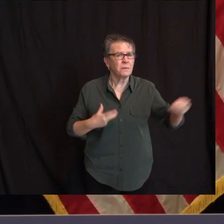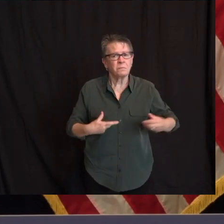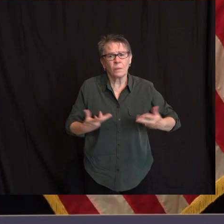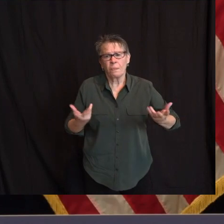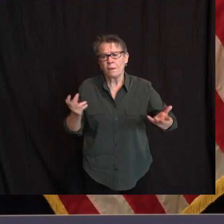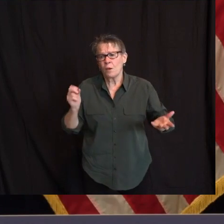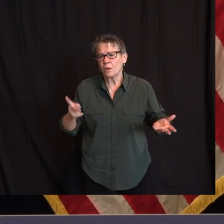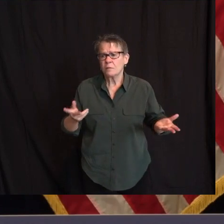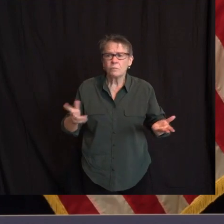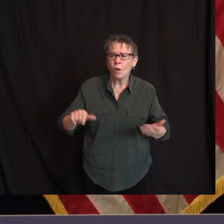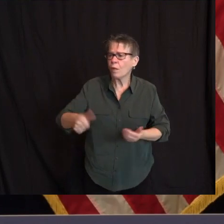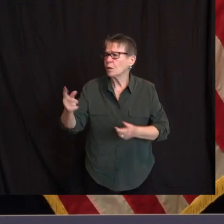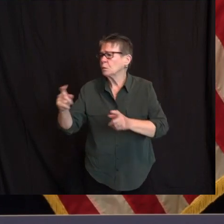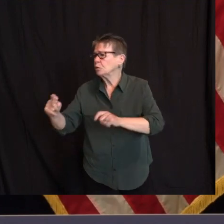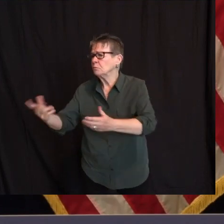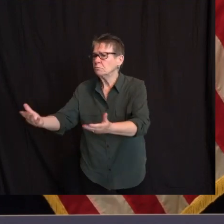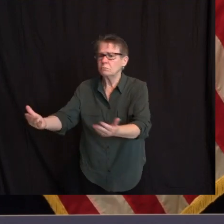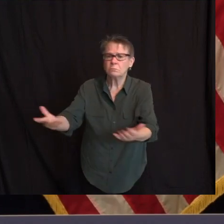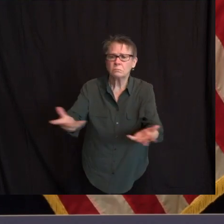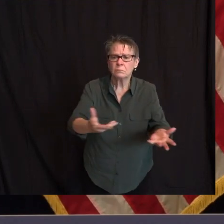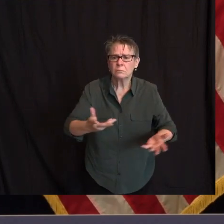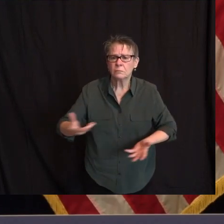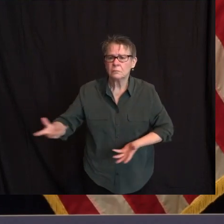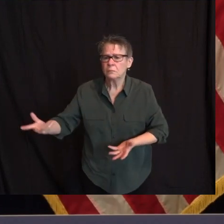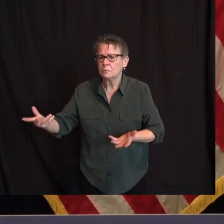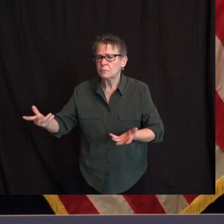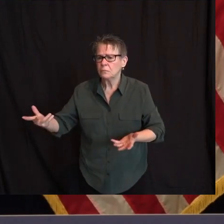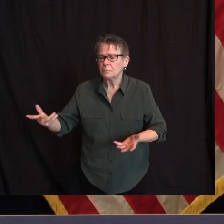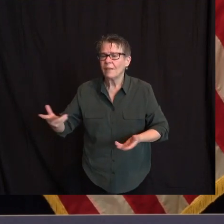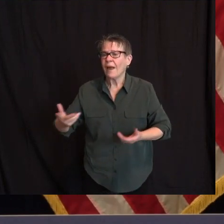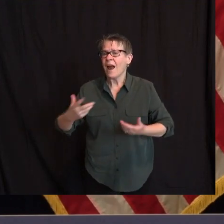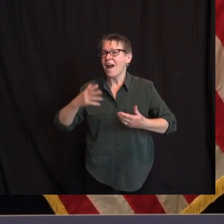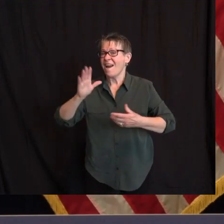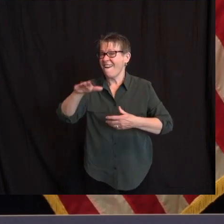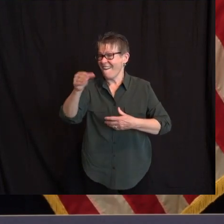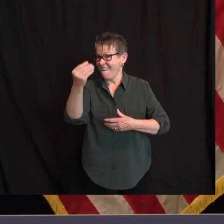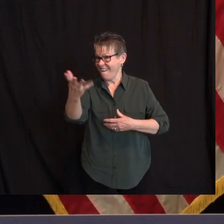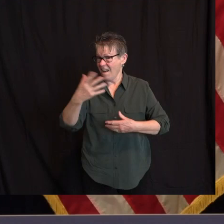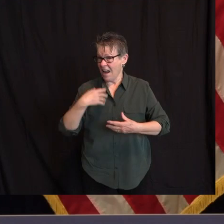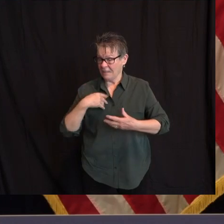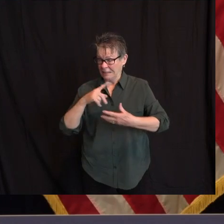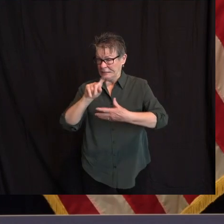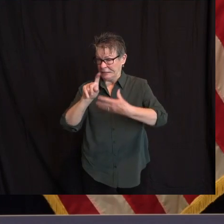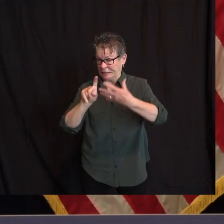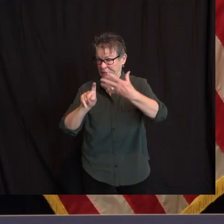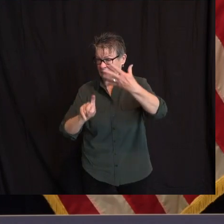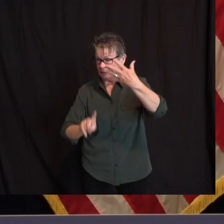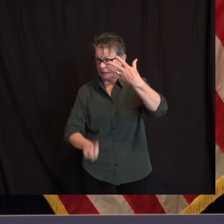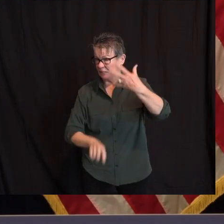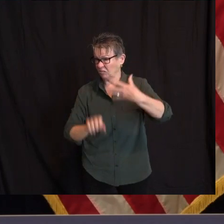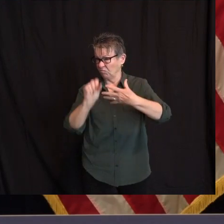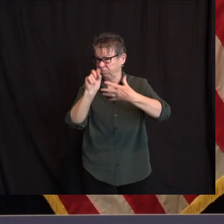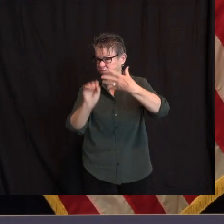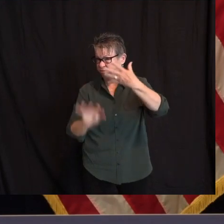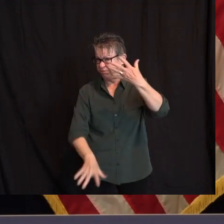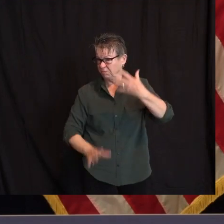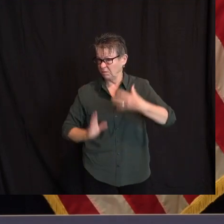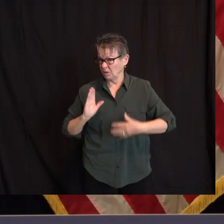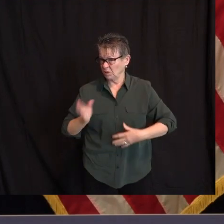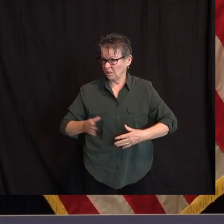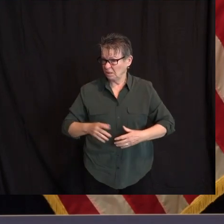Pardon the list of questions, Governor. What are the plans for turning East Orange General's East Pavilion into a COVID-only hospital? What kind of